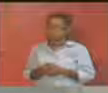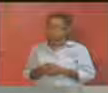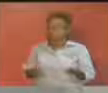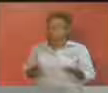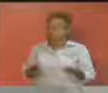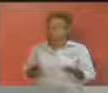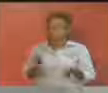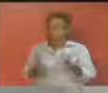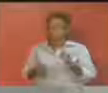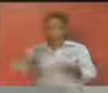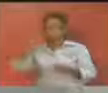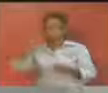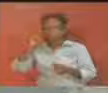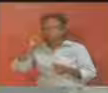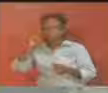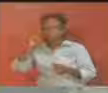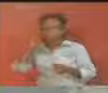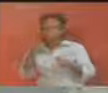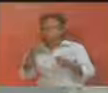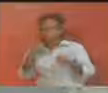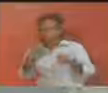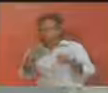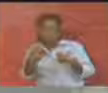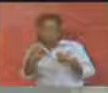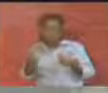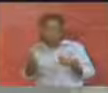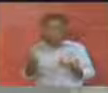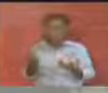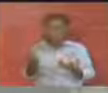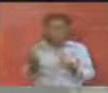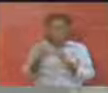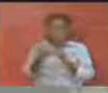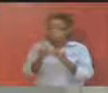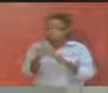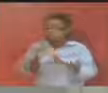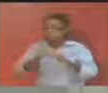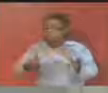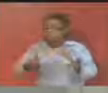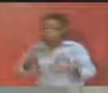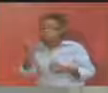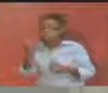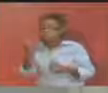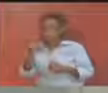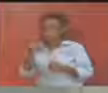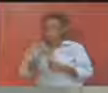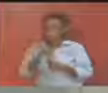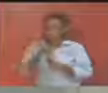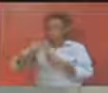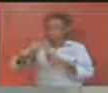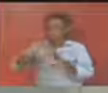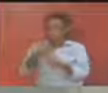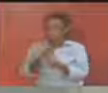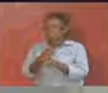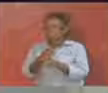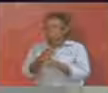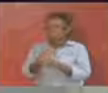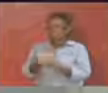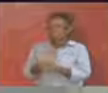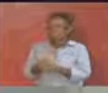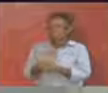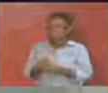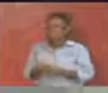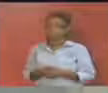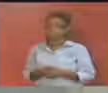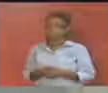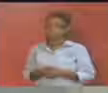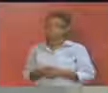be more than one specific type? And secondly, I would like all three panelists to weigh in on this. Dr. Carrington, you